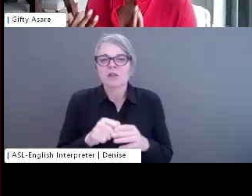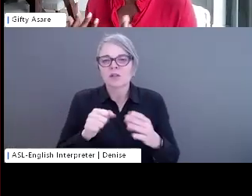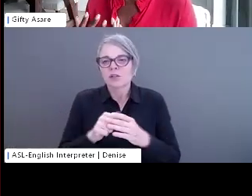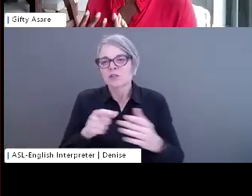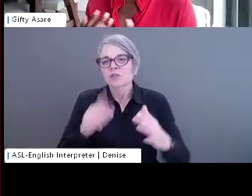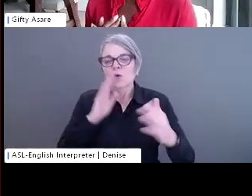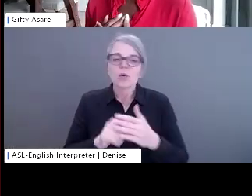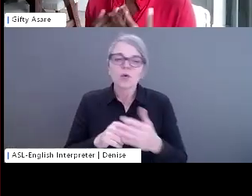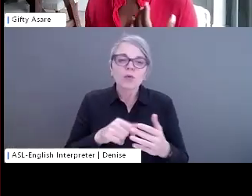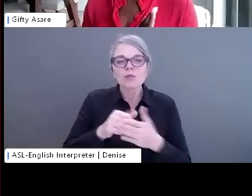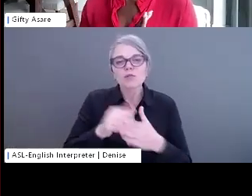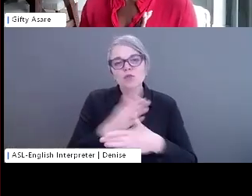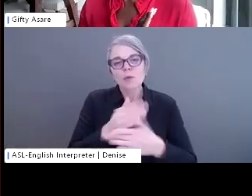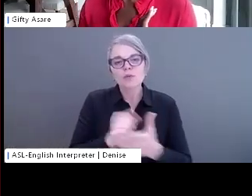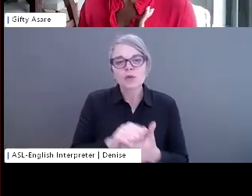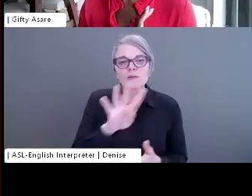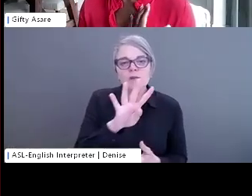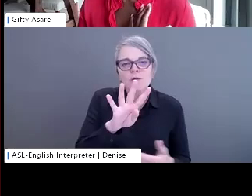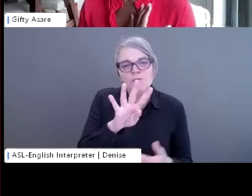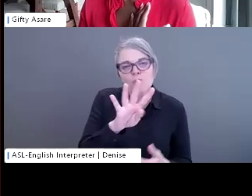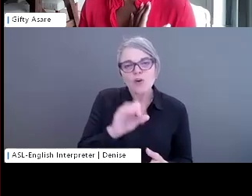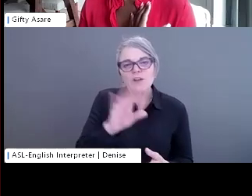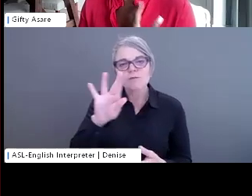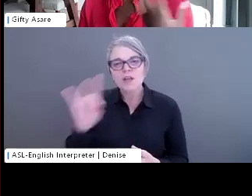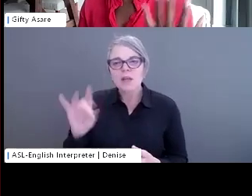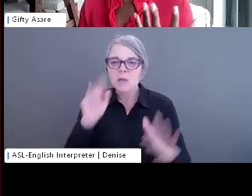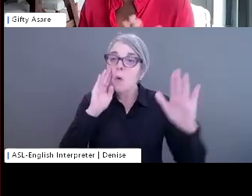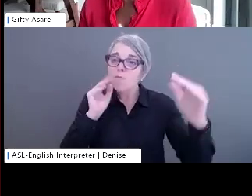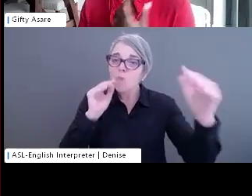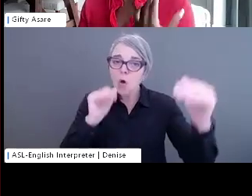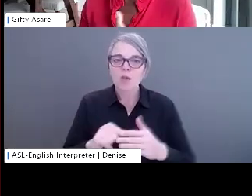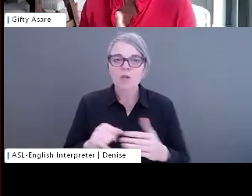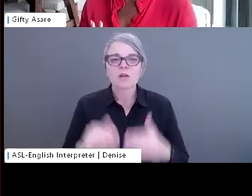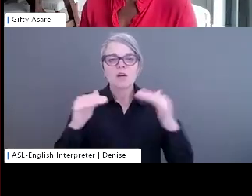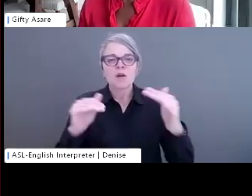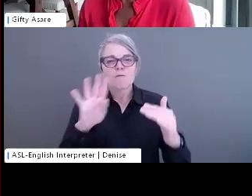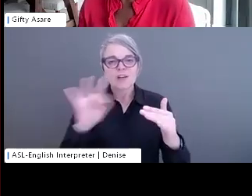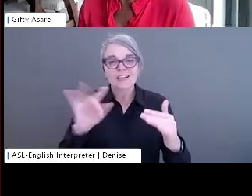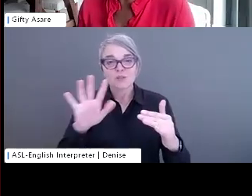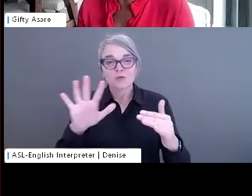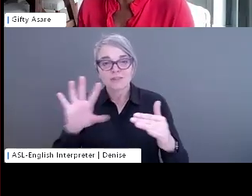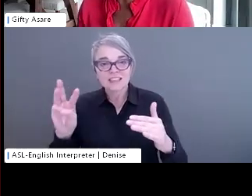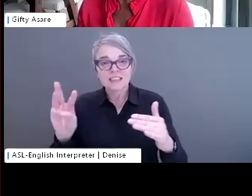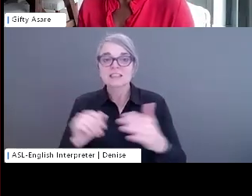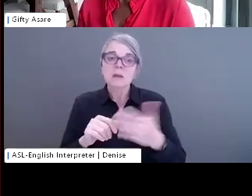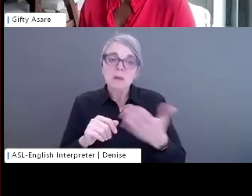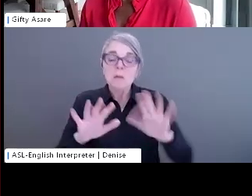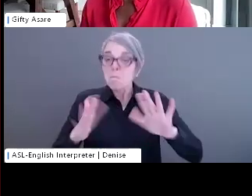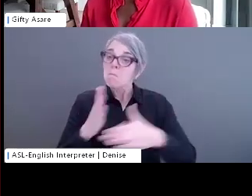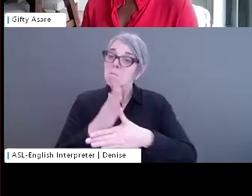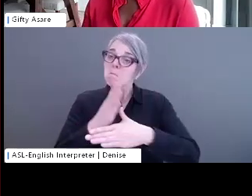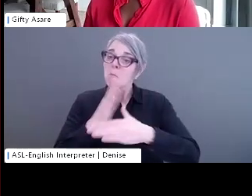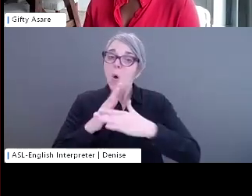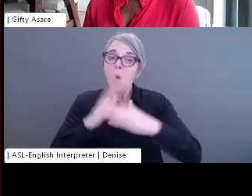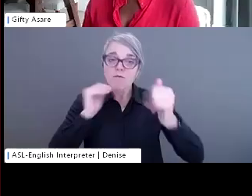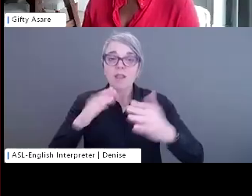48. They're hopeful. 48 and 56, they're moderately hopeful. And then a high hope is 56 and above. And